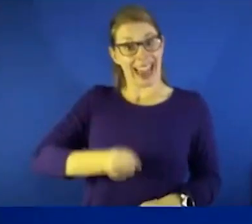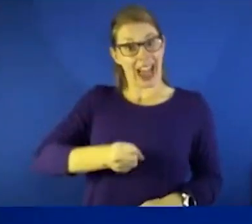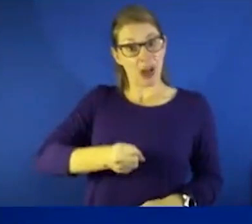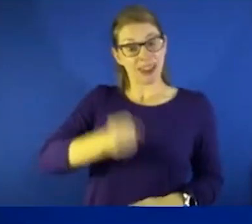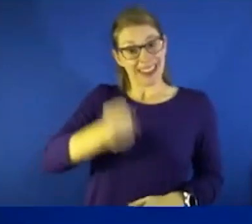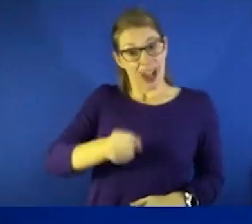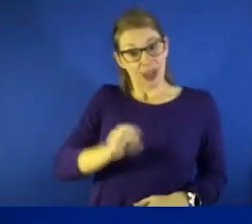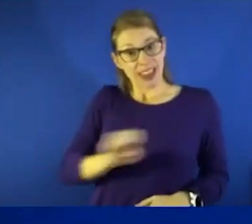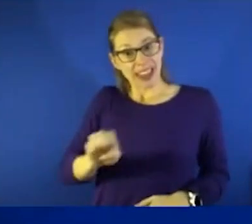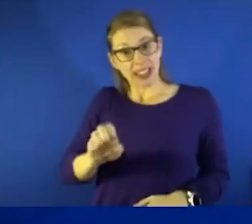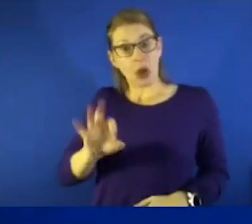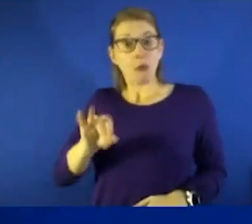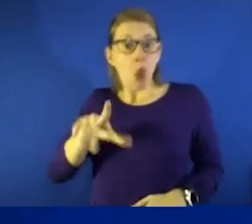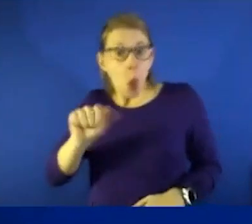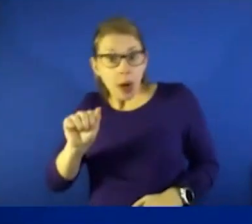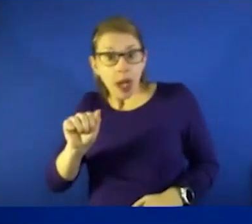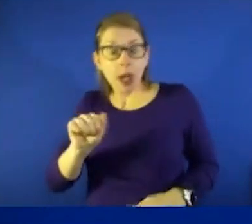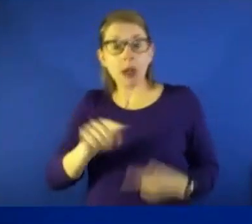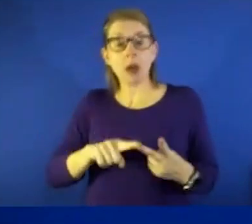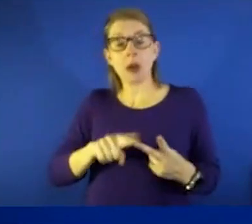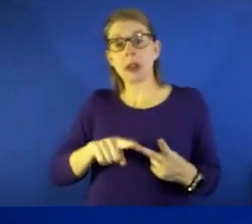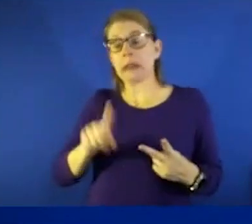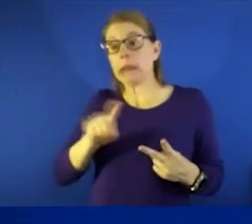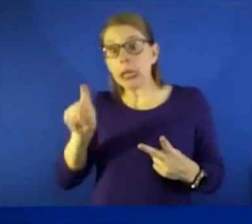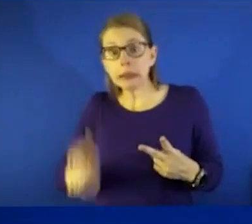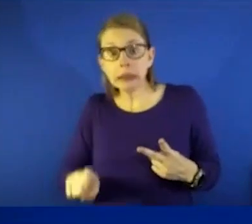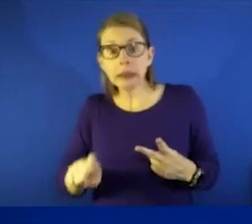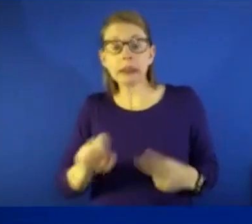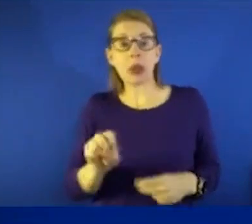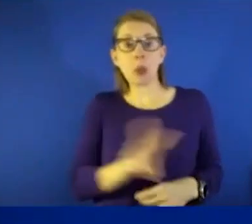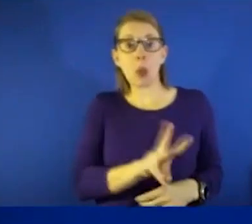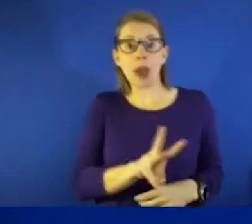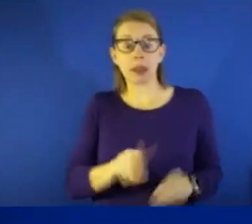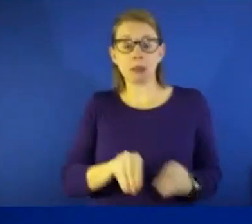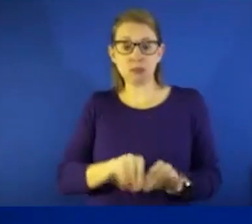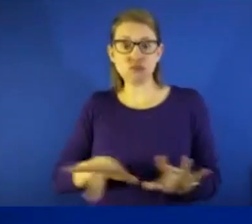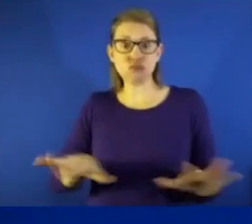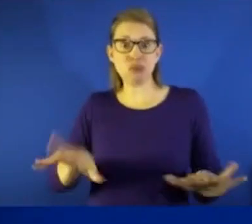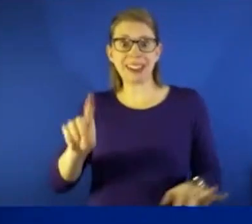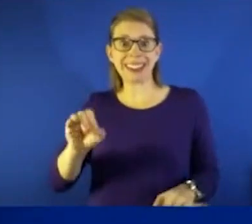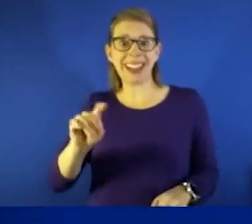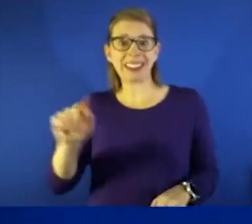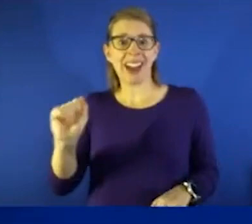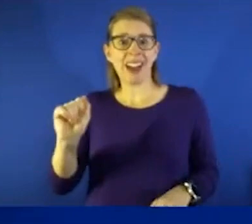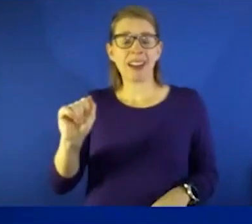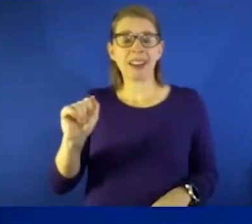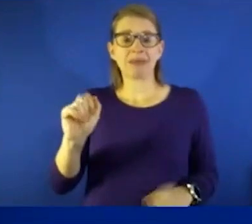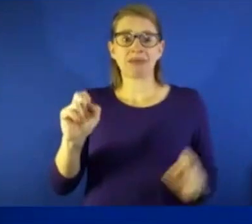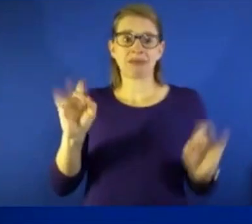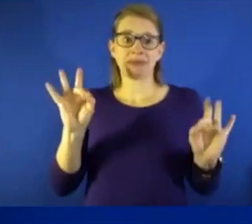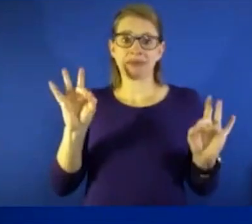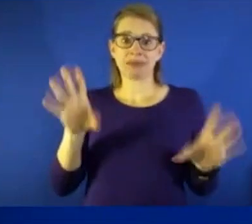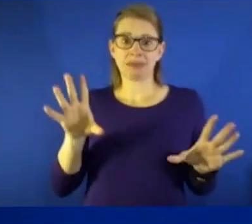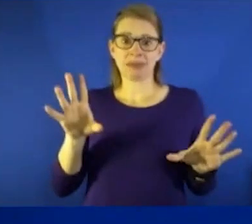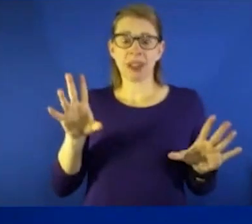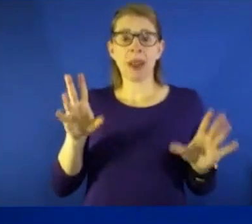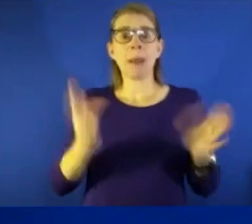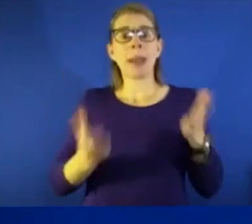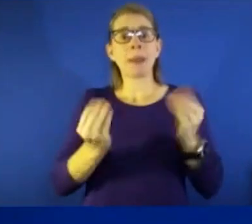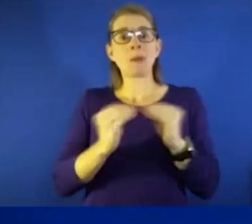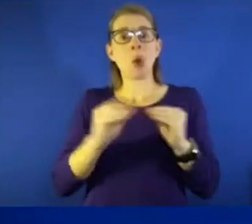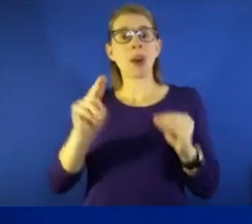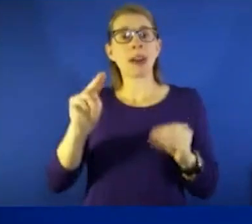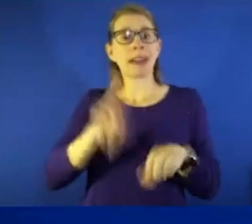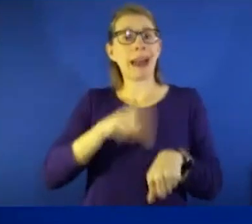Florida or deep Southwest down in Texas, had such an outbreak of the Delta variant. They may have some more natural immunity, but I think the